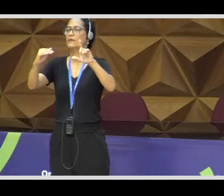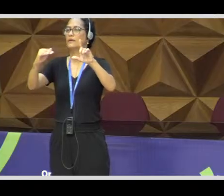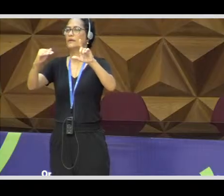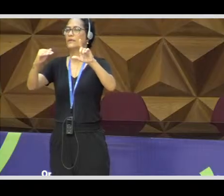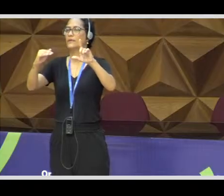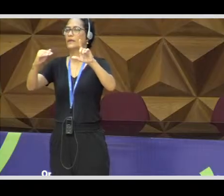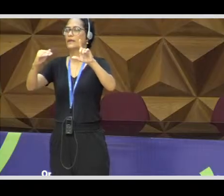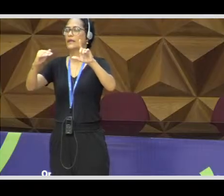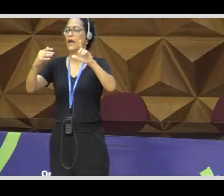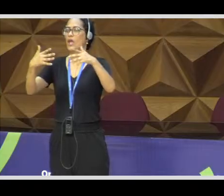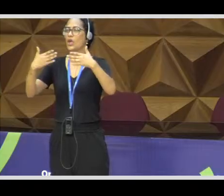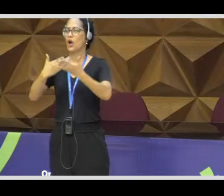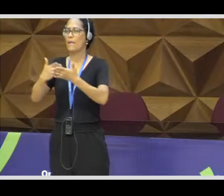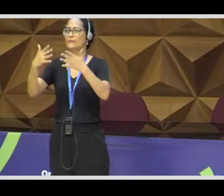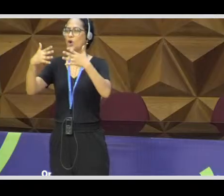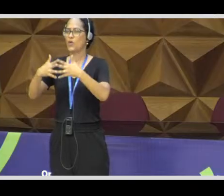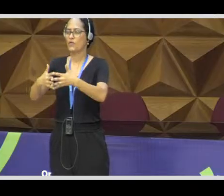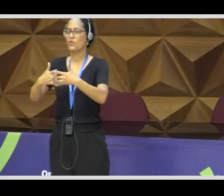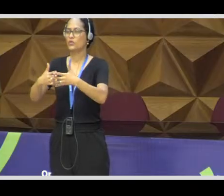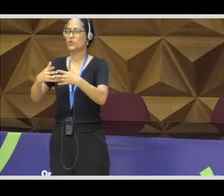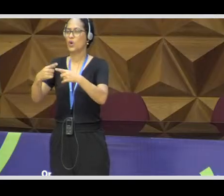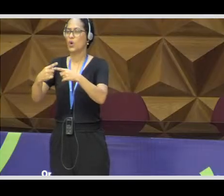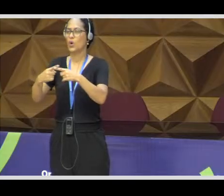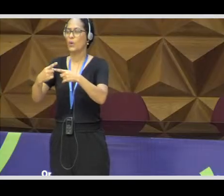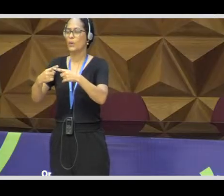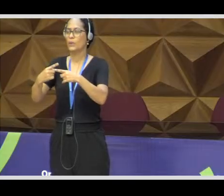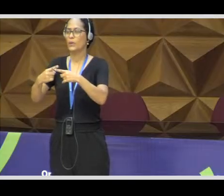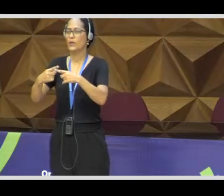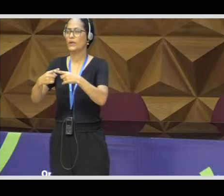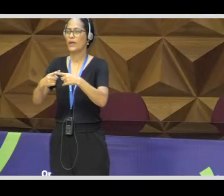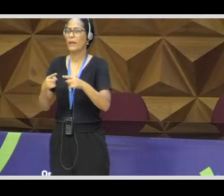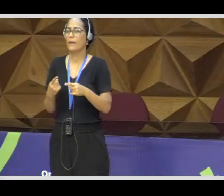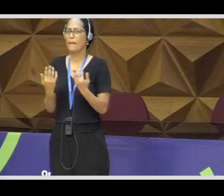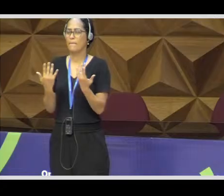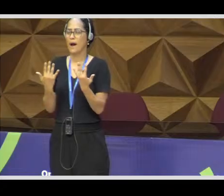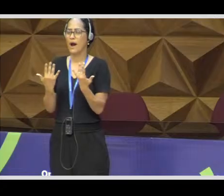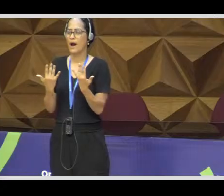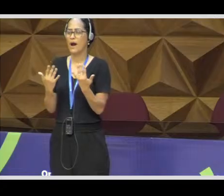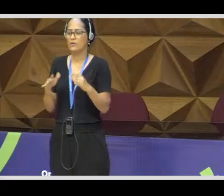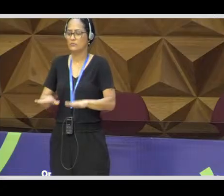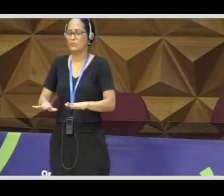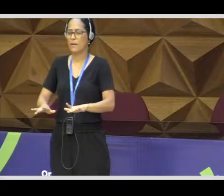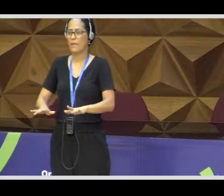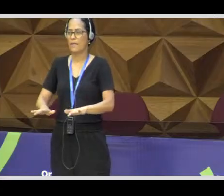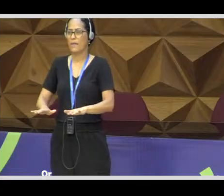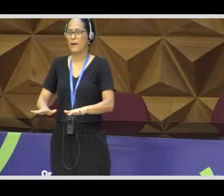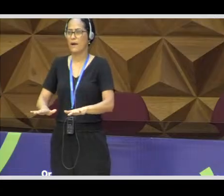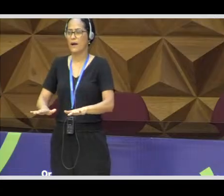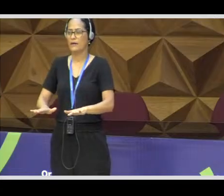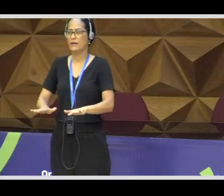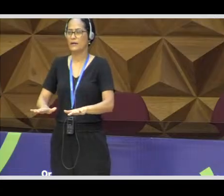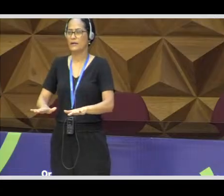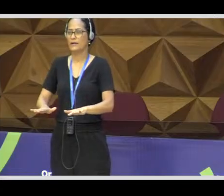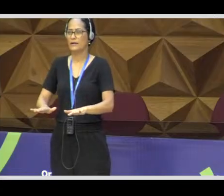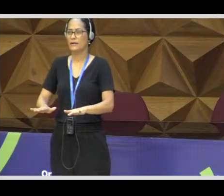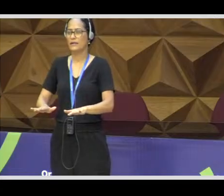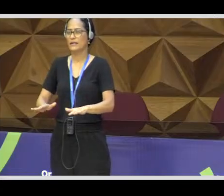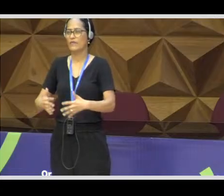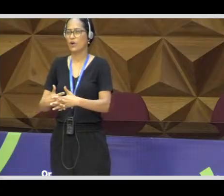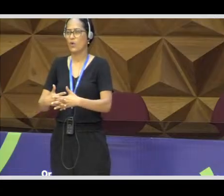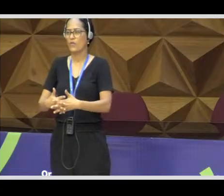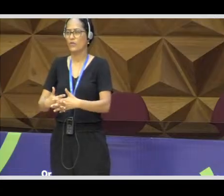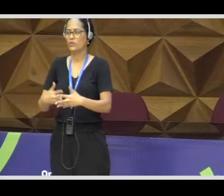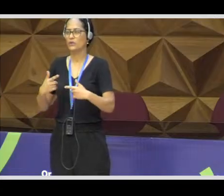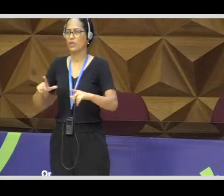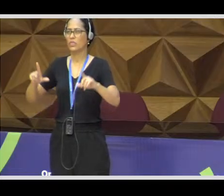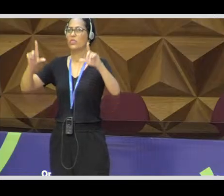because the manipulation of your hand then moved the virtual hand in a kind of weird way. So they got very confusing. So